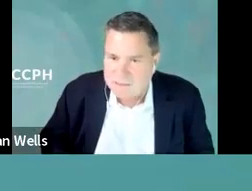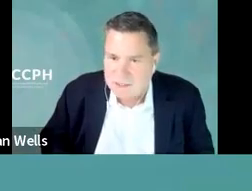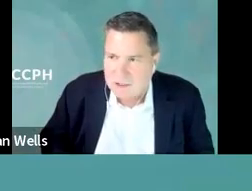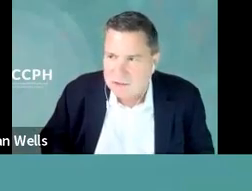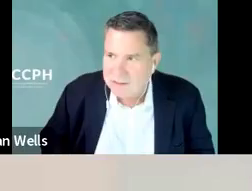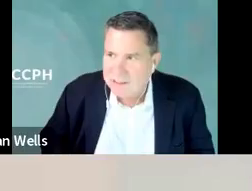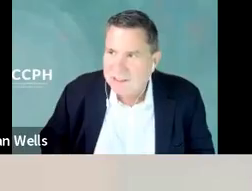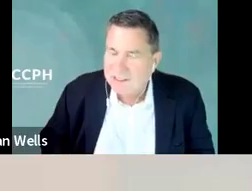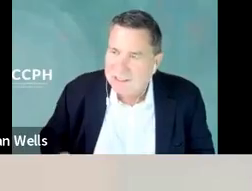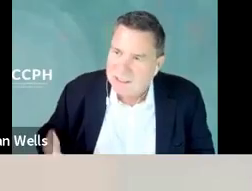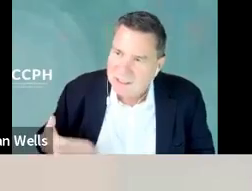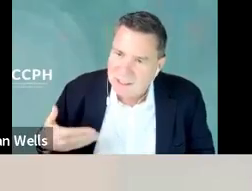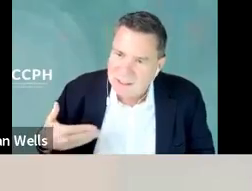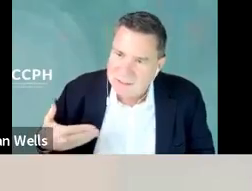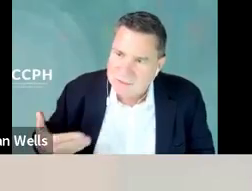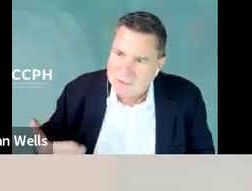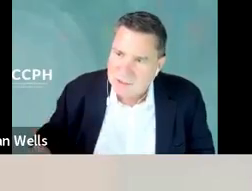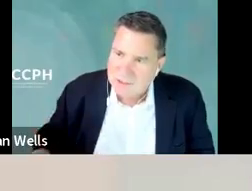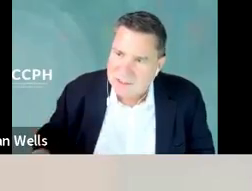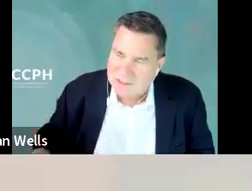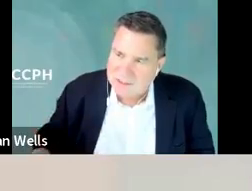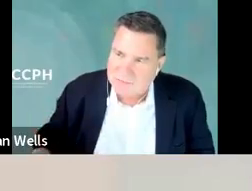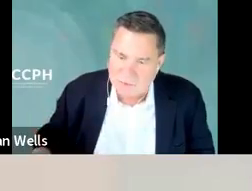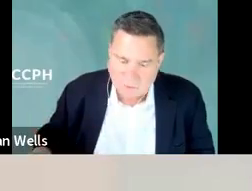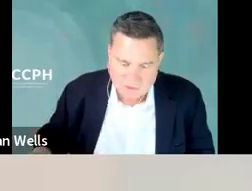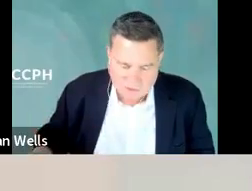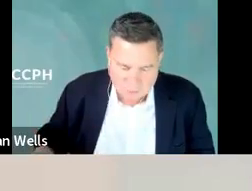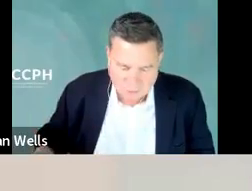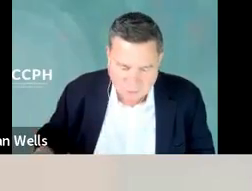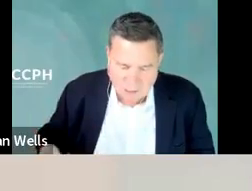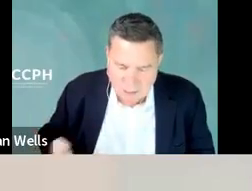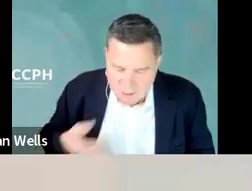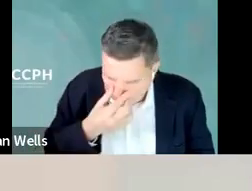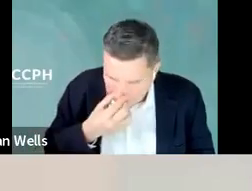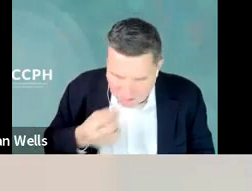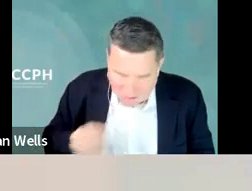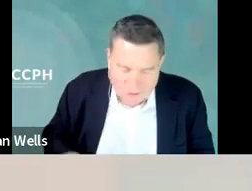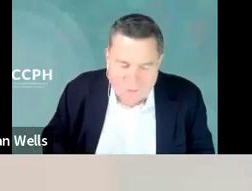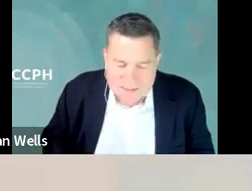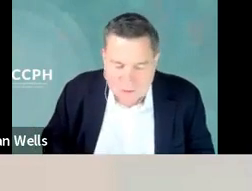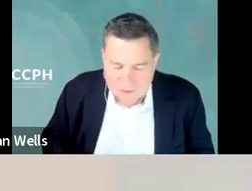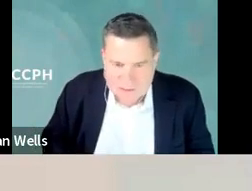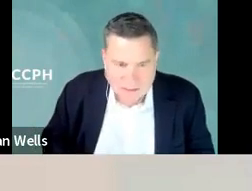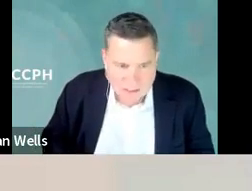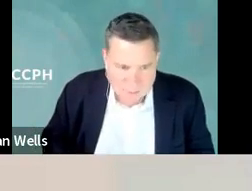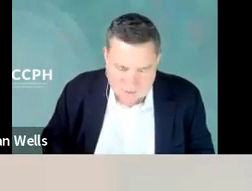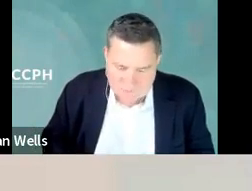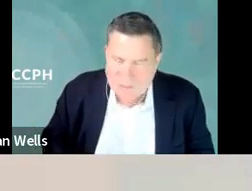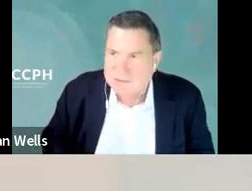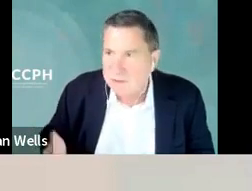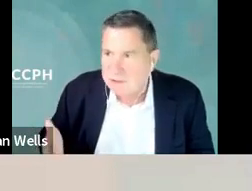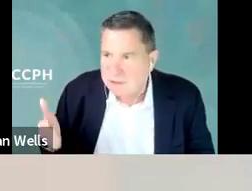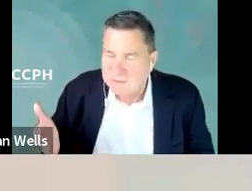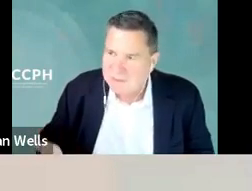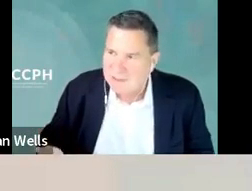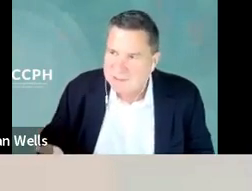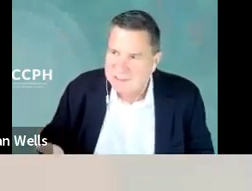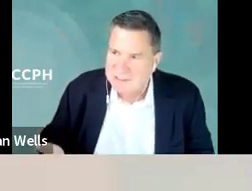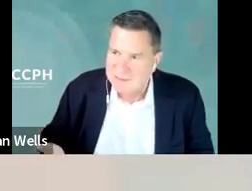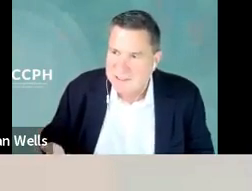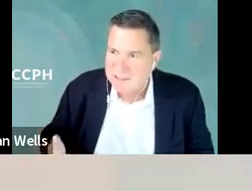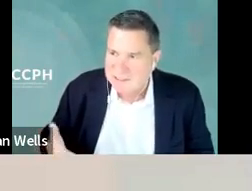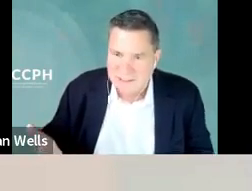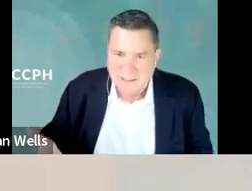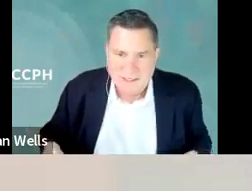of CBPR, introduce our panelists from the Greensboro Health Disparities Collaborative, talk a little bit